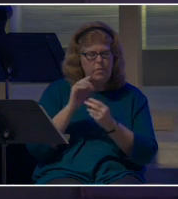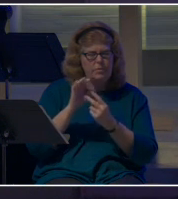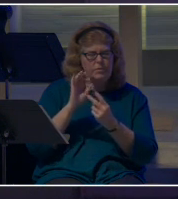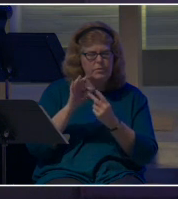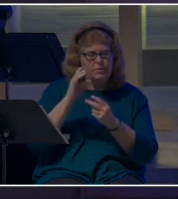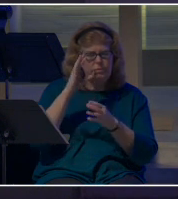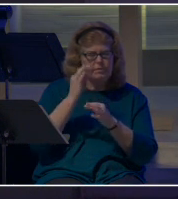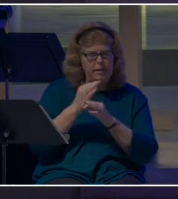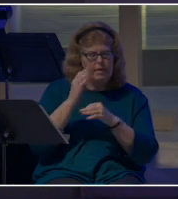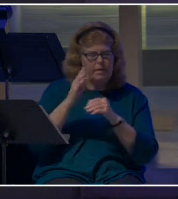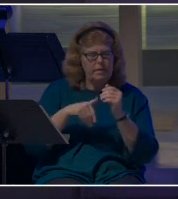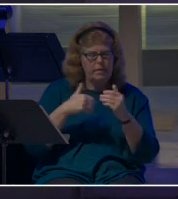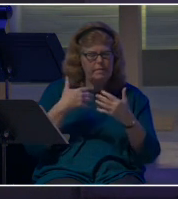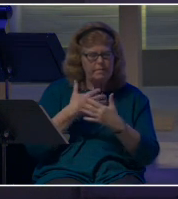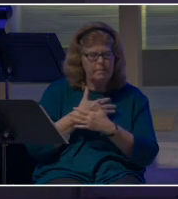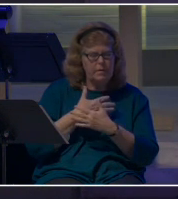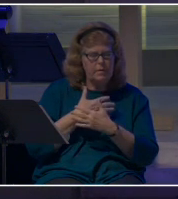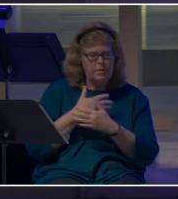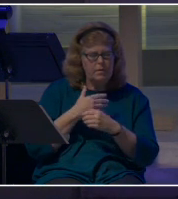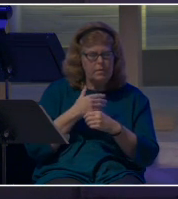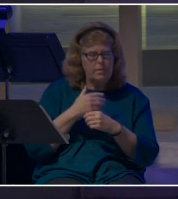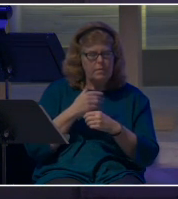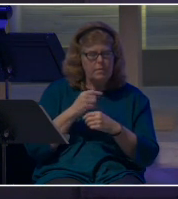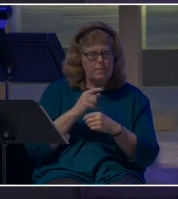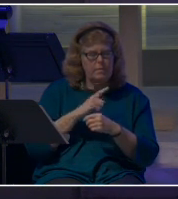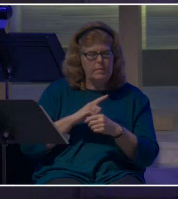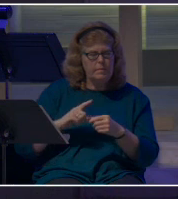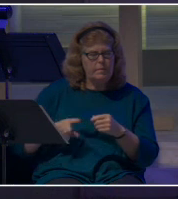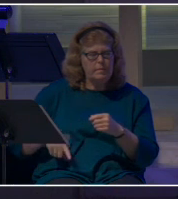fear, and that, Lord,